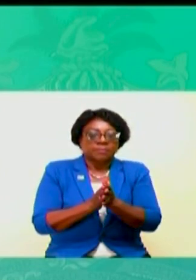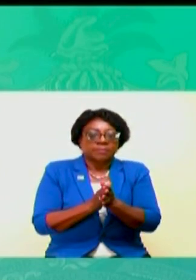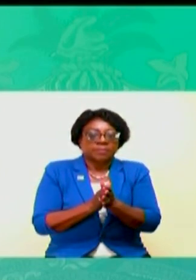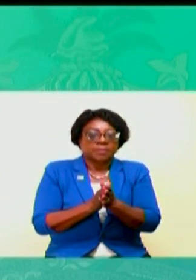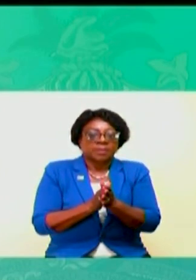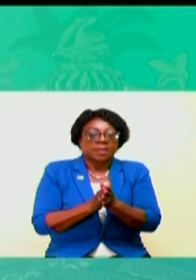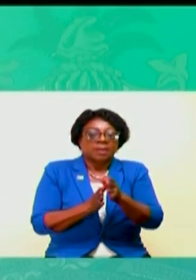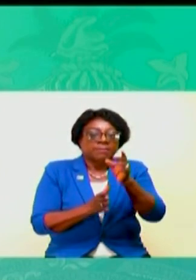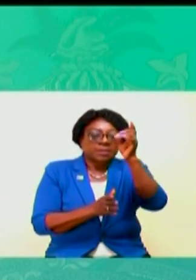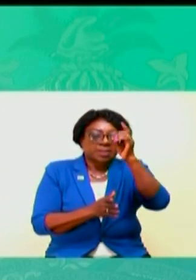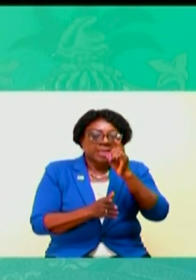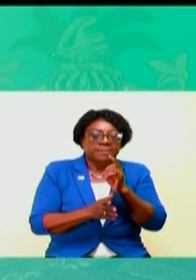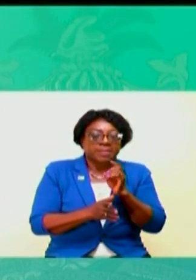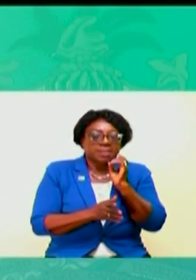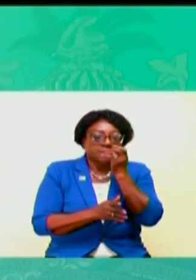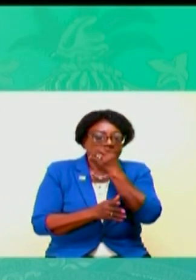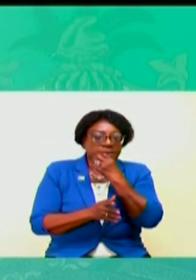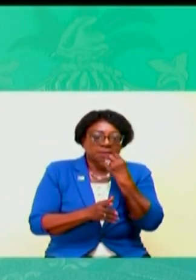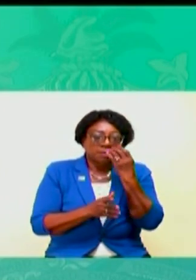Mr. Deputy Speaker,